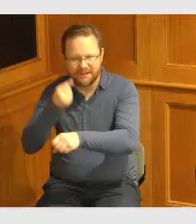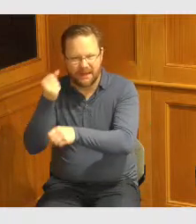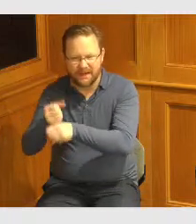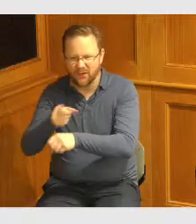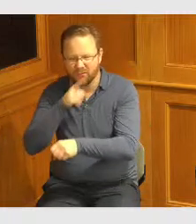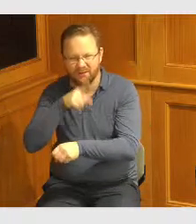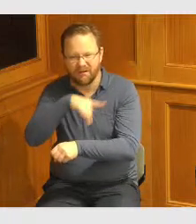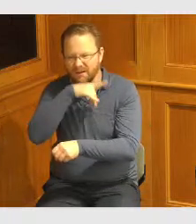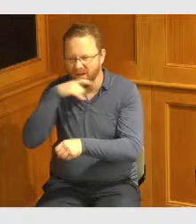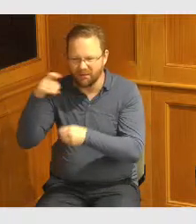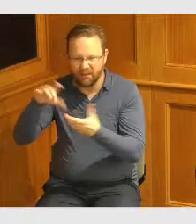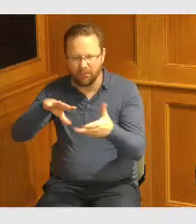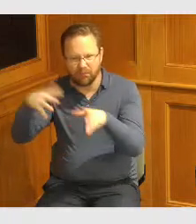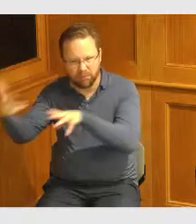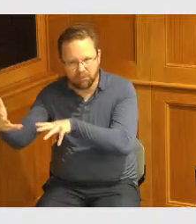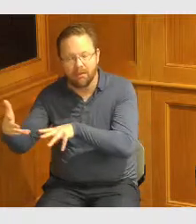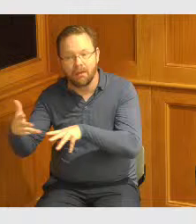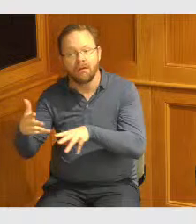port redeveloped it.